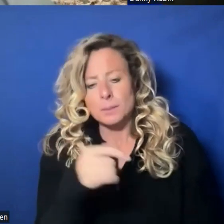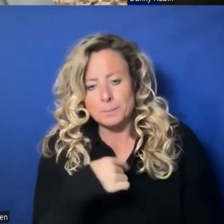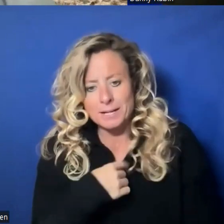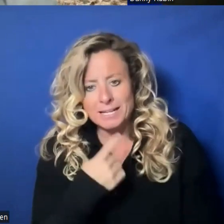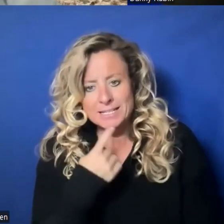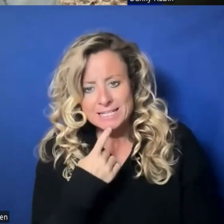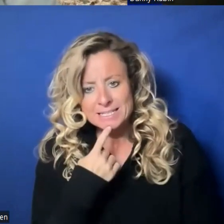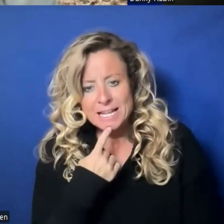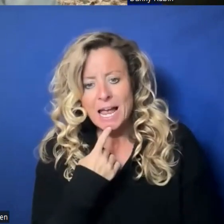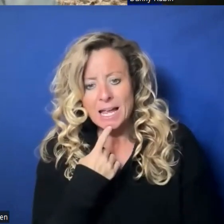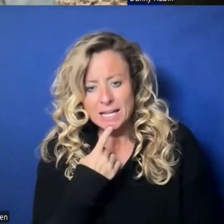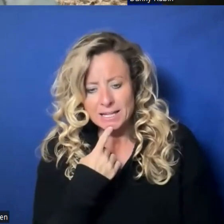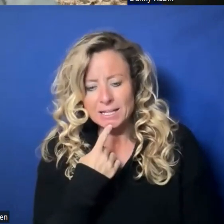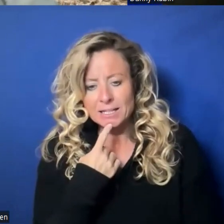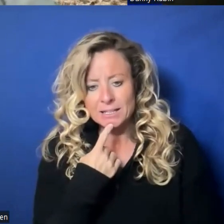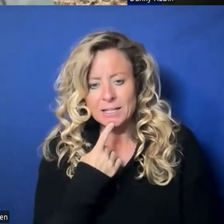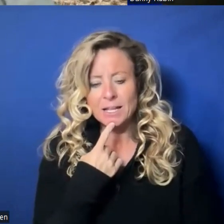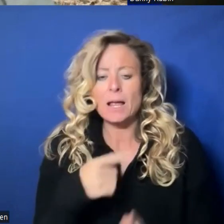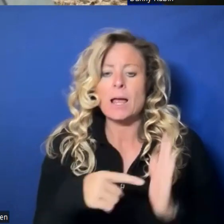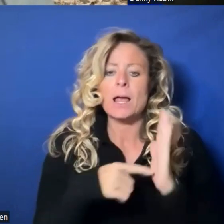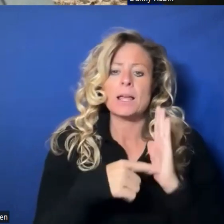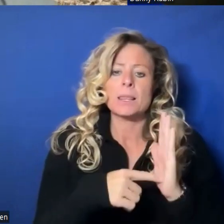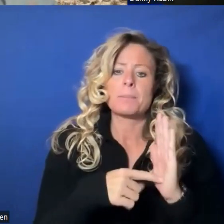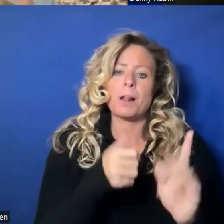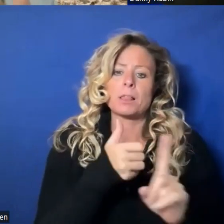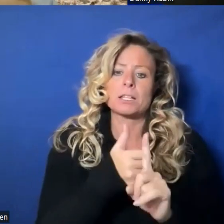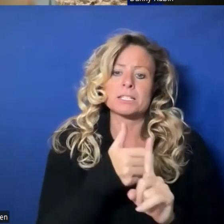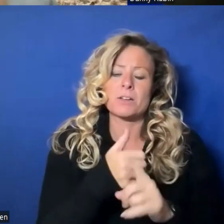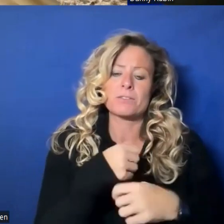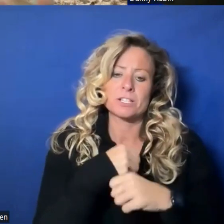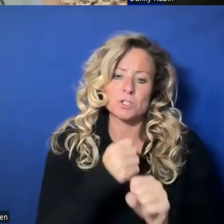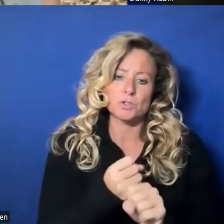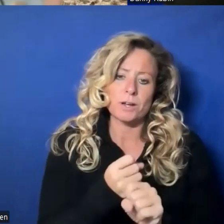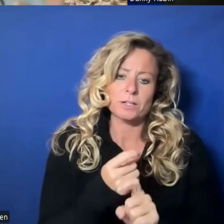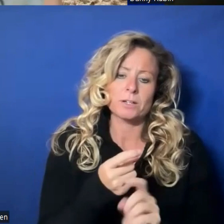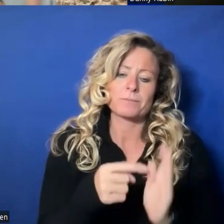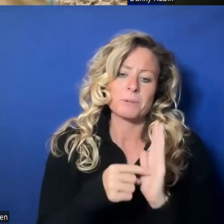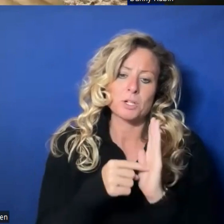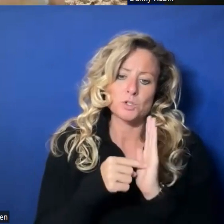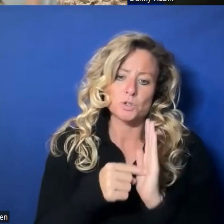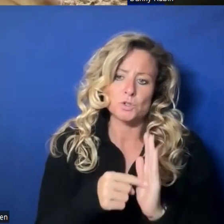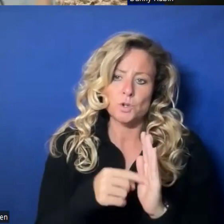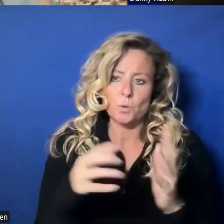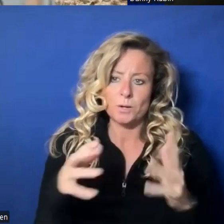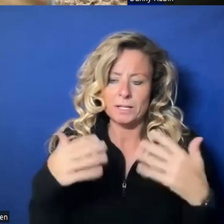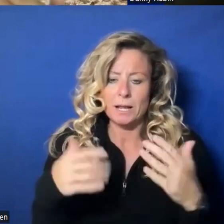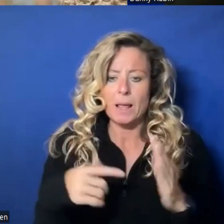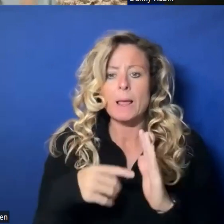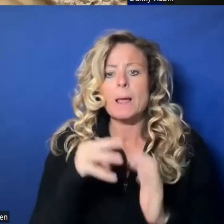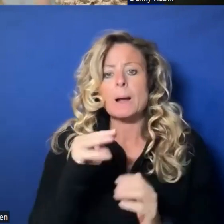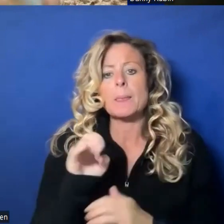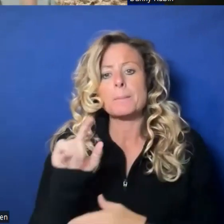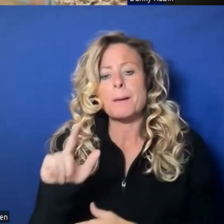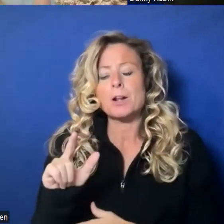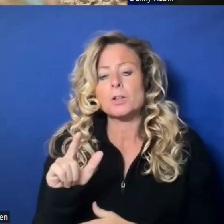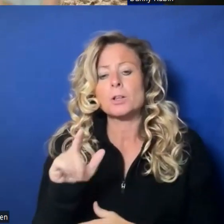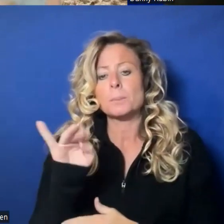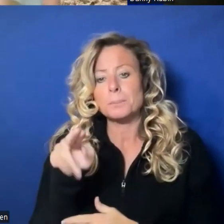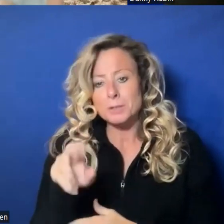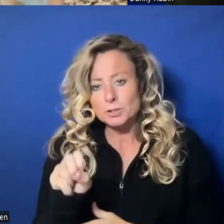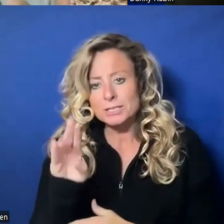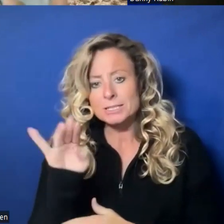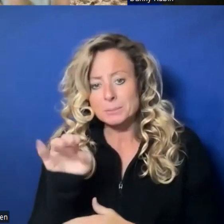say, the model itself is created by showing the model billions and billions